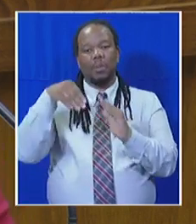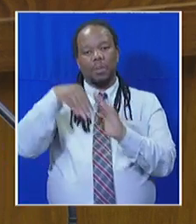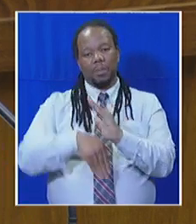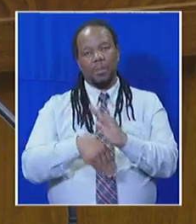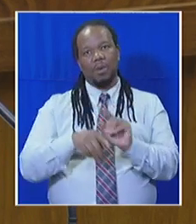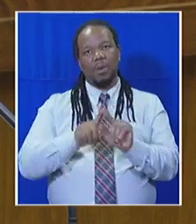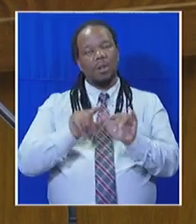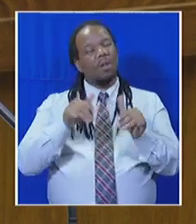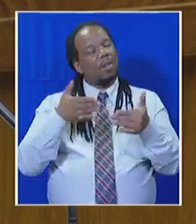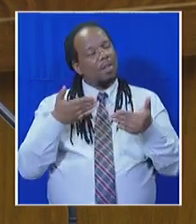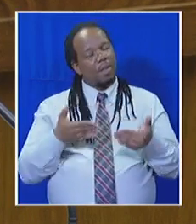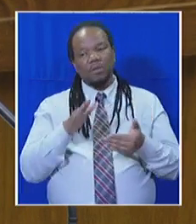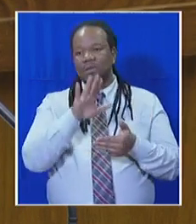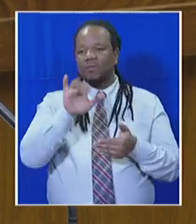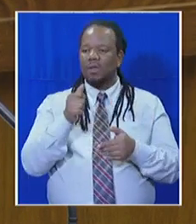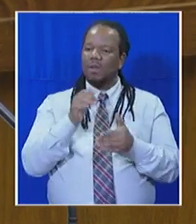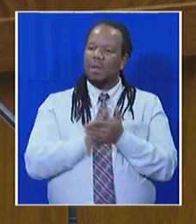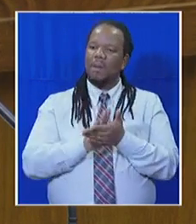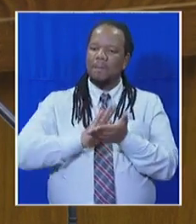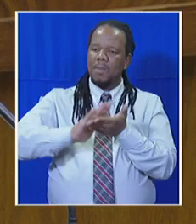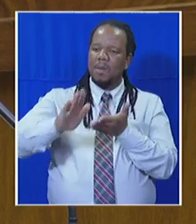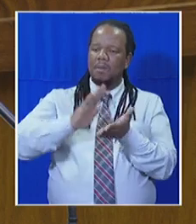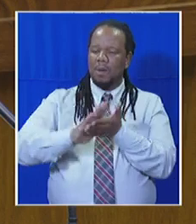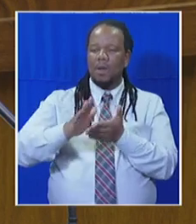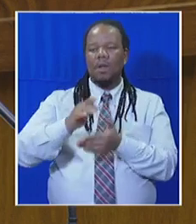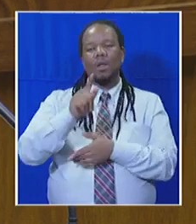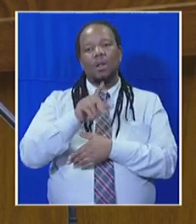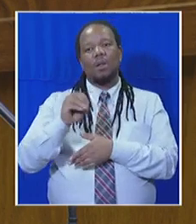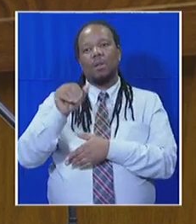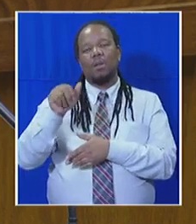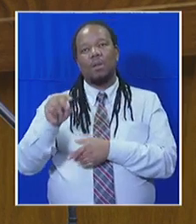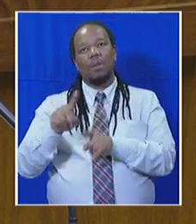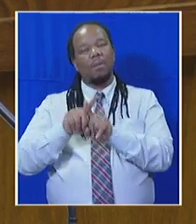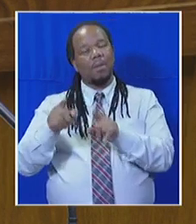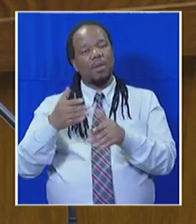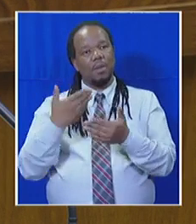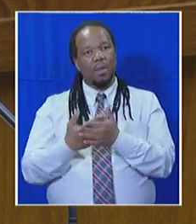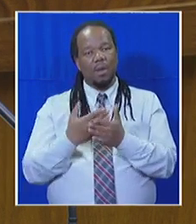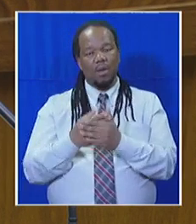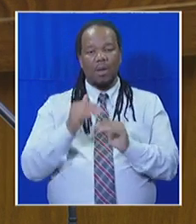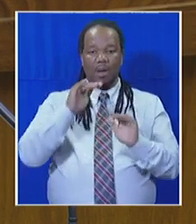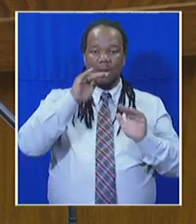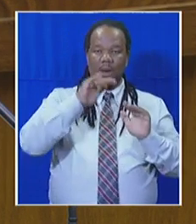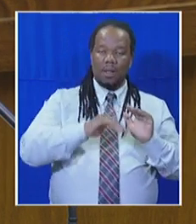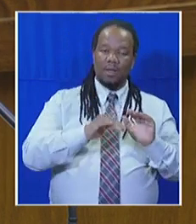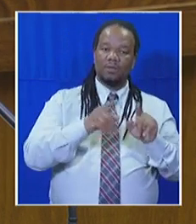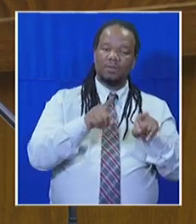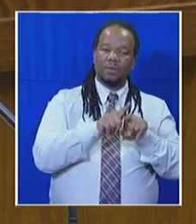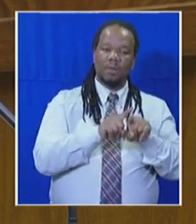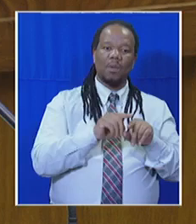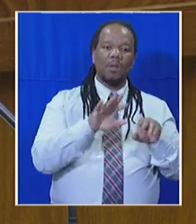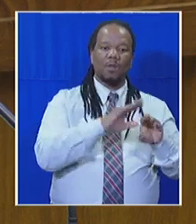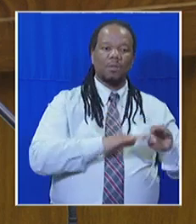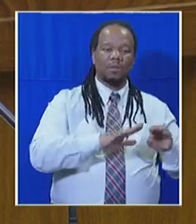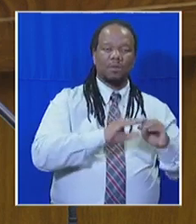on servicing the debt than we spent on both higher and basic education and health combined. Last year, South Africa